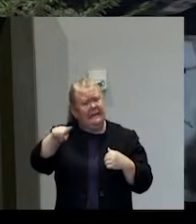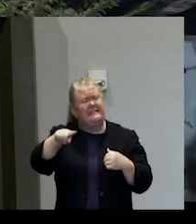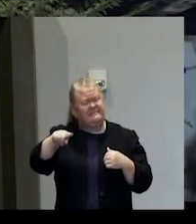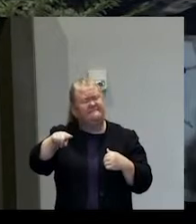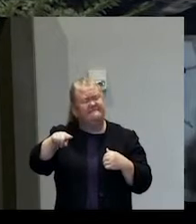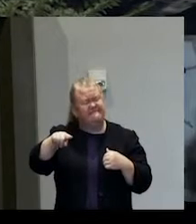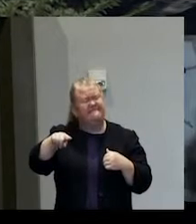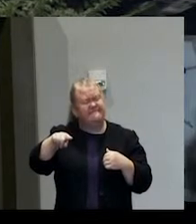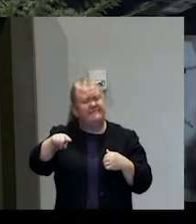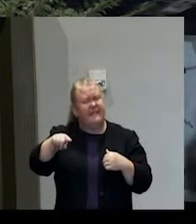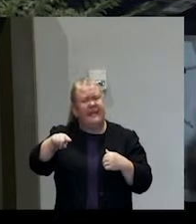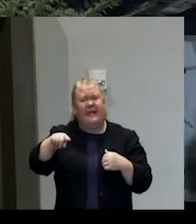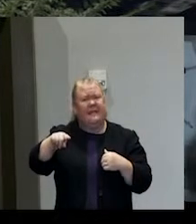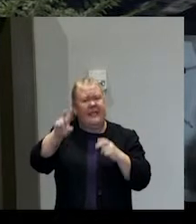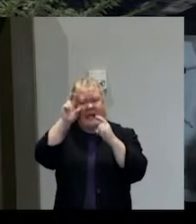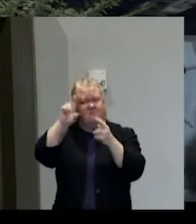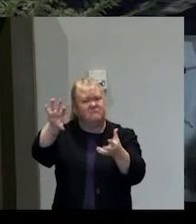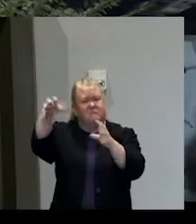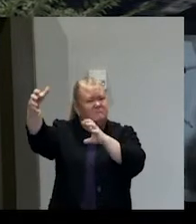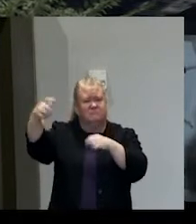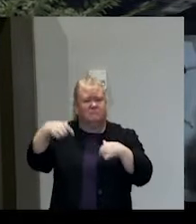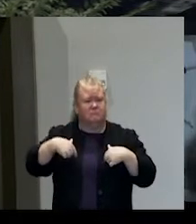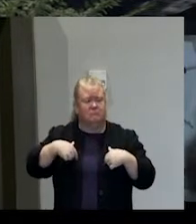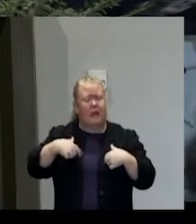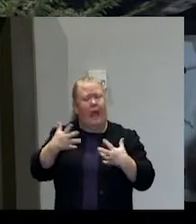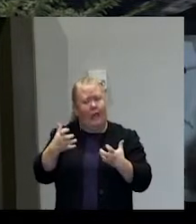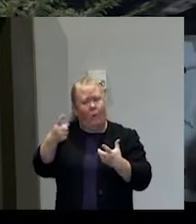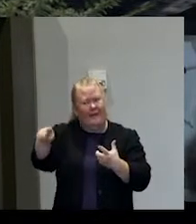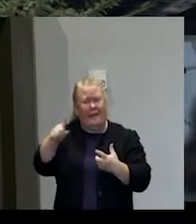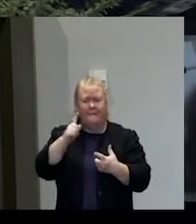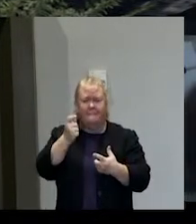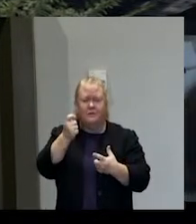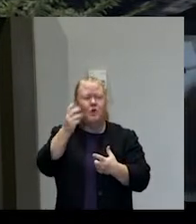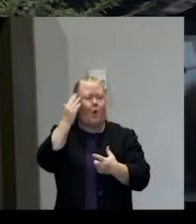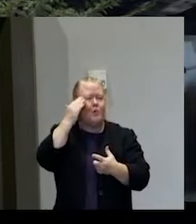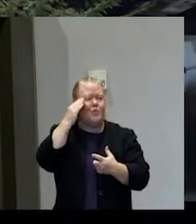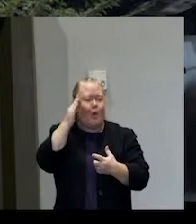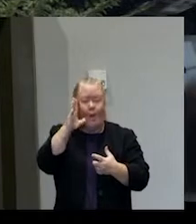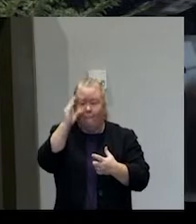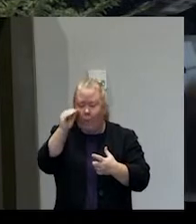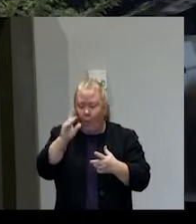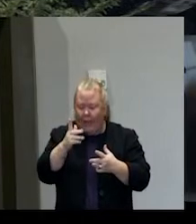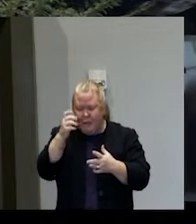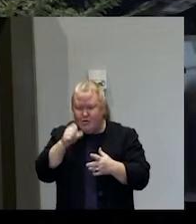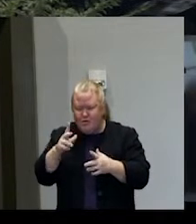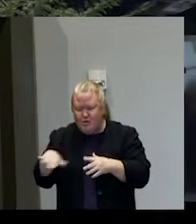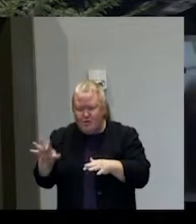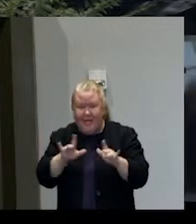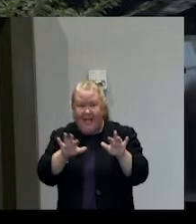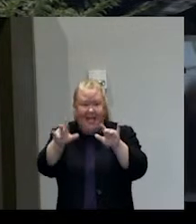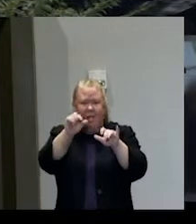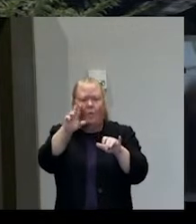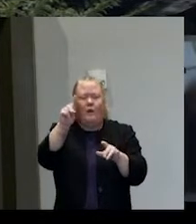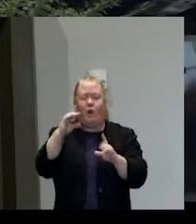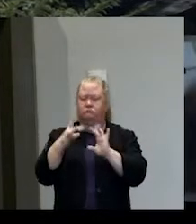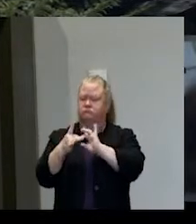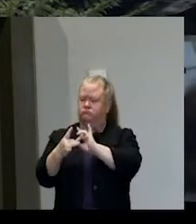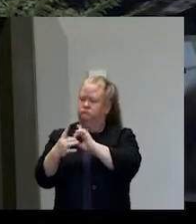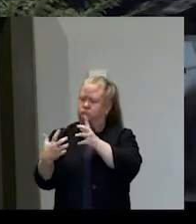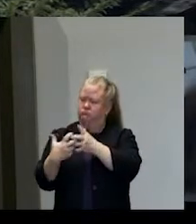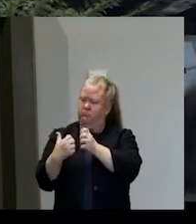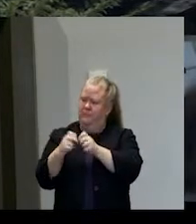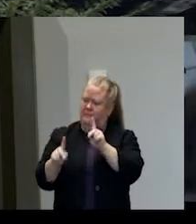pardon the disrespect if this sounds that way, but I'm one of them, little weirdos. We were all a little bit different and a little weird, and I always connected with